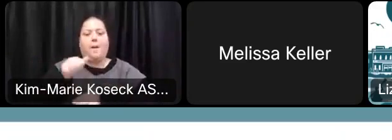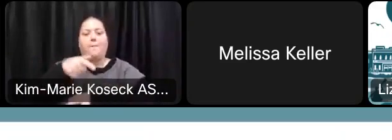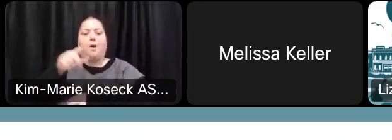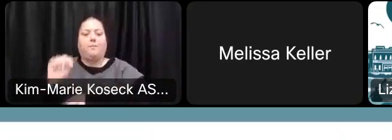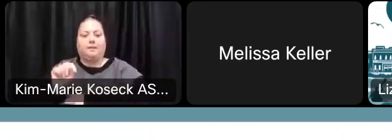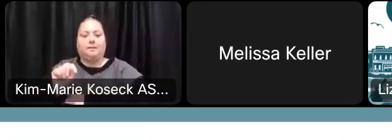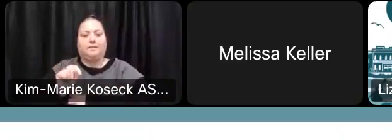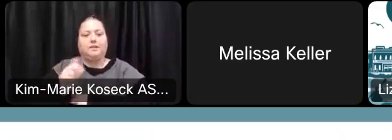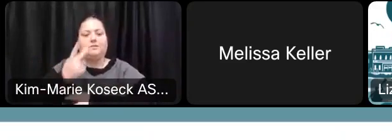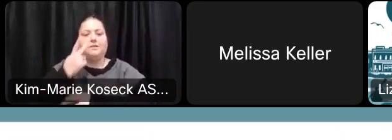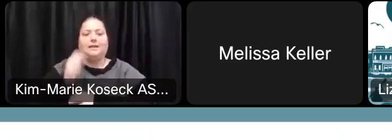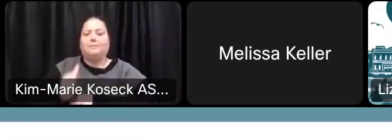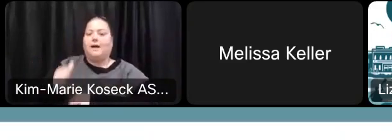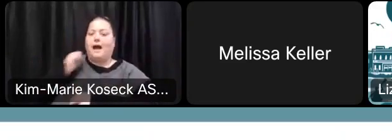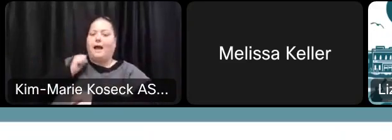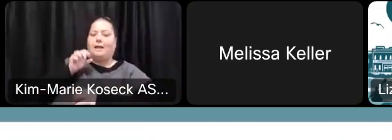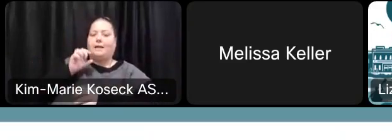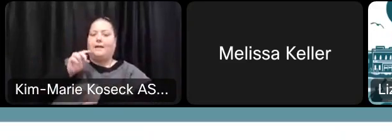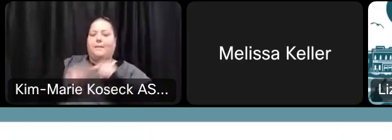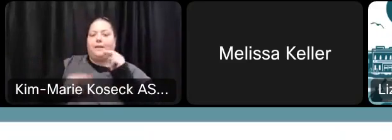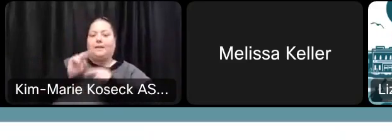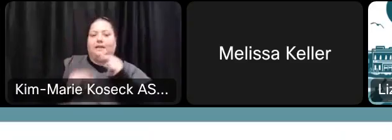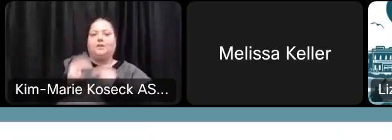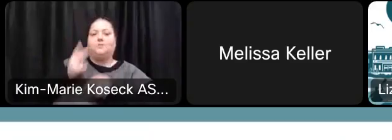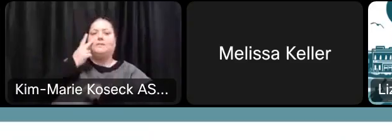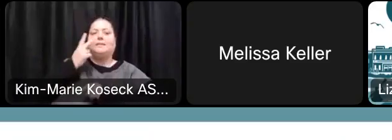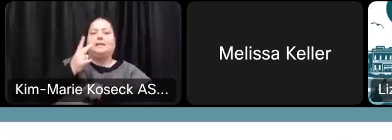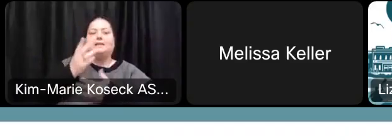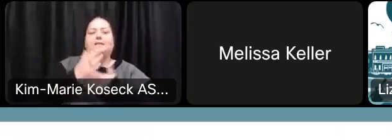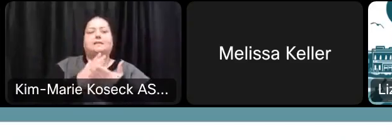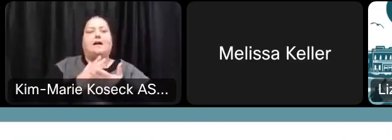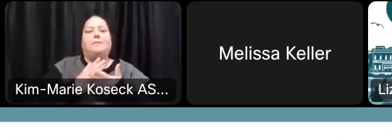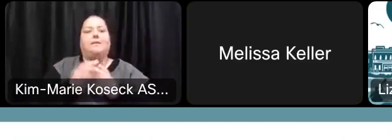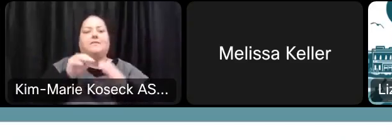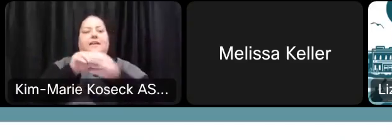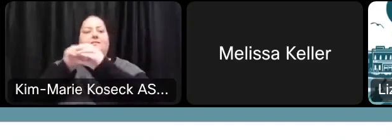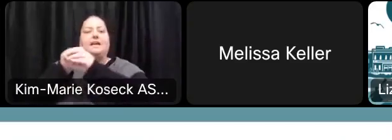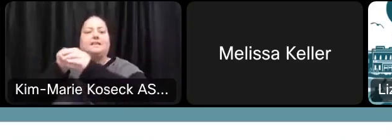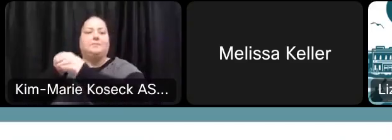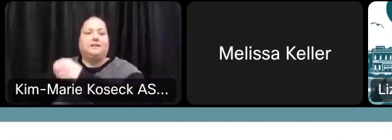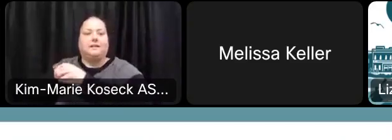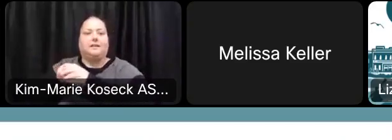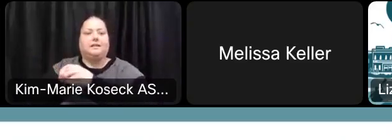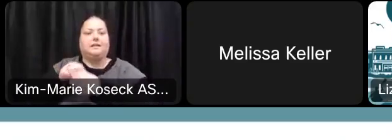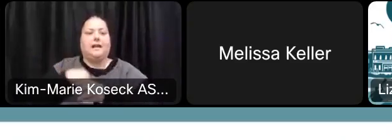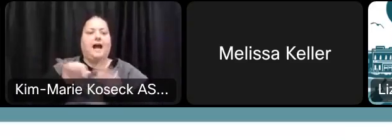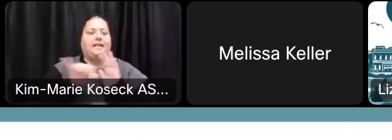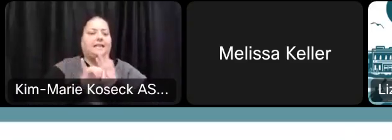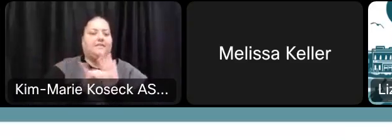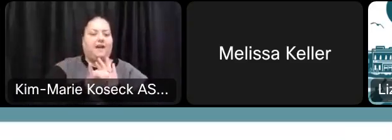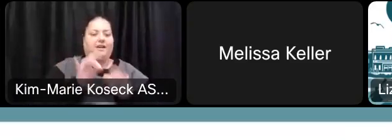behind that building, if you could see behind that building, you would see some of the investments that I identified